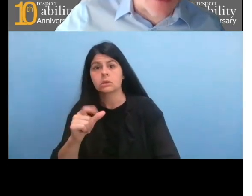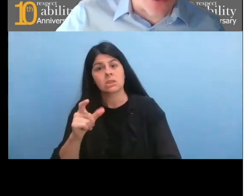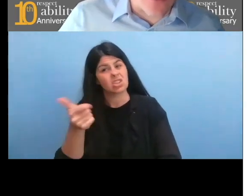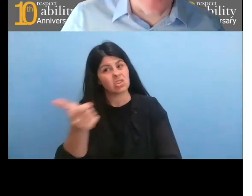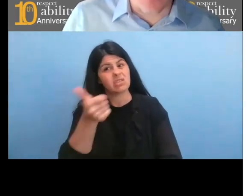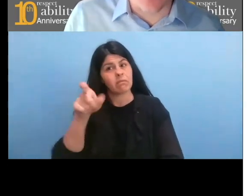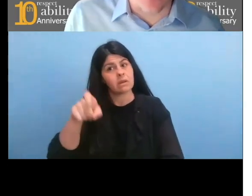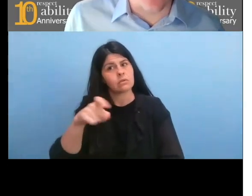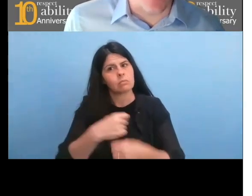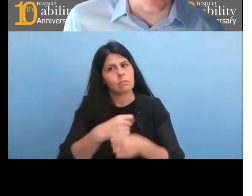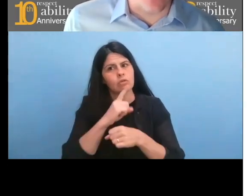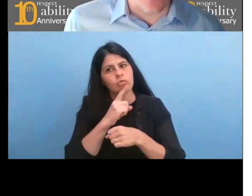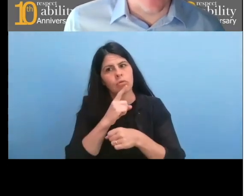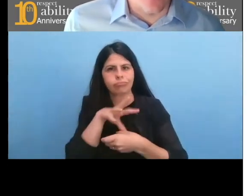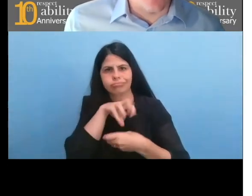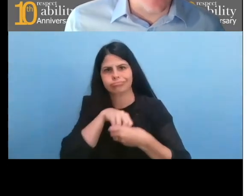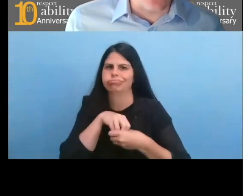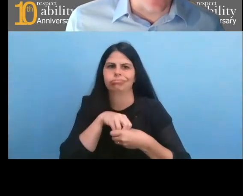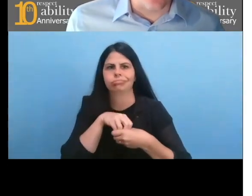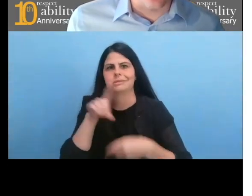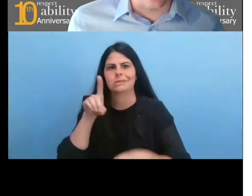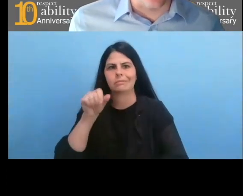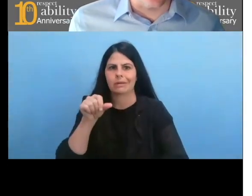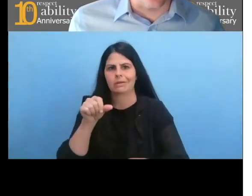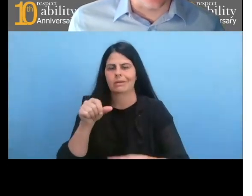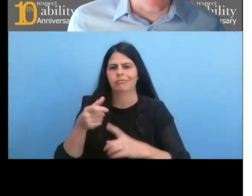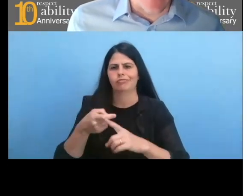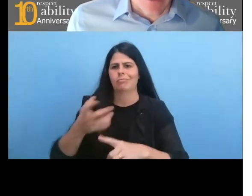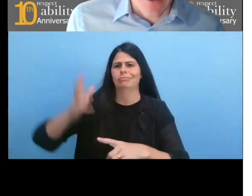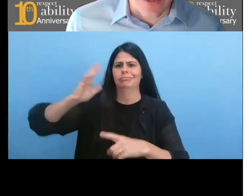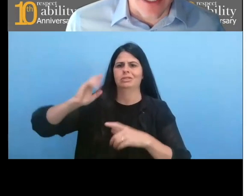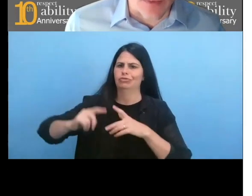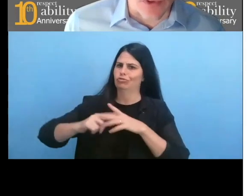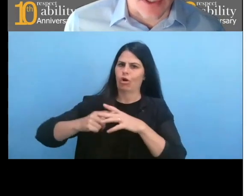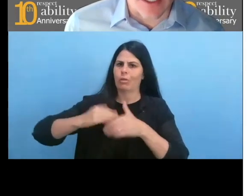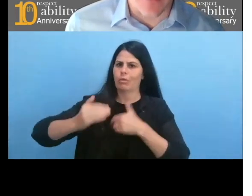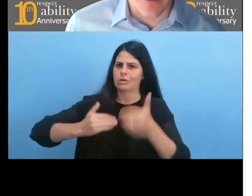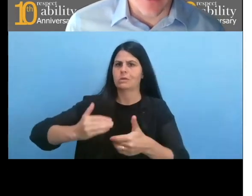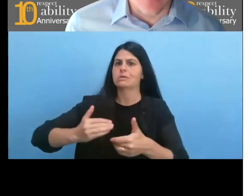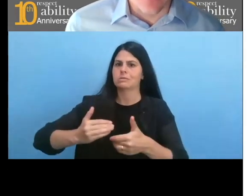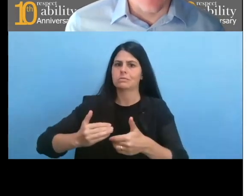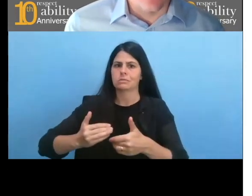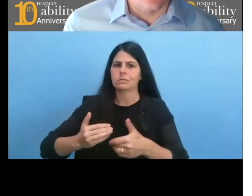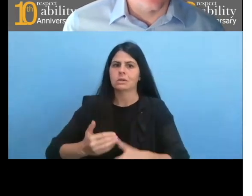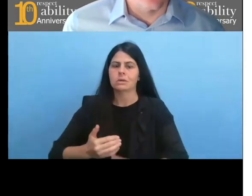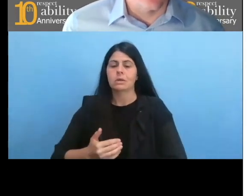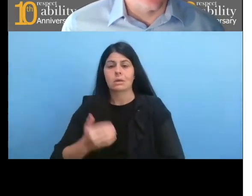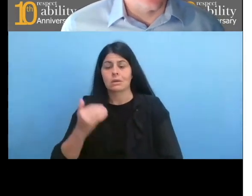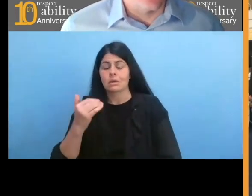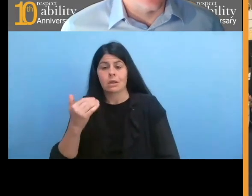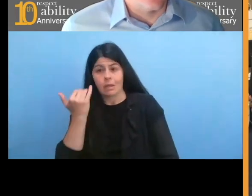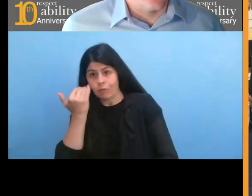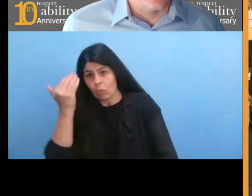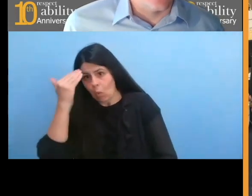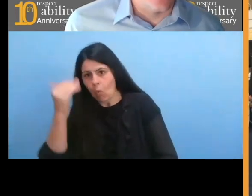incorporating disability from the start, no matter what, because 1 in 4 adults have a disability.